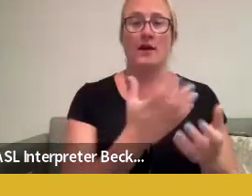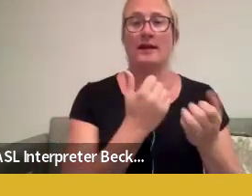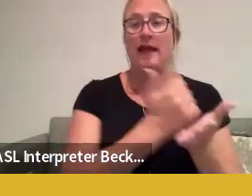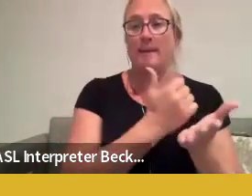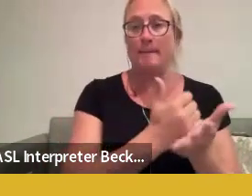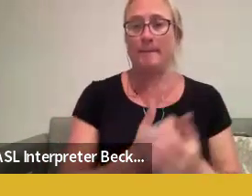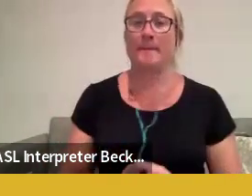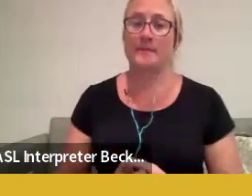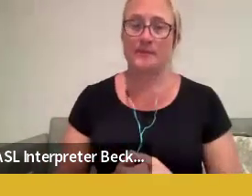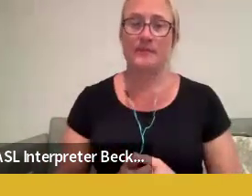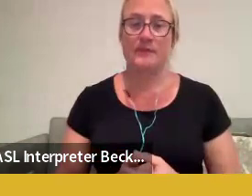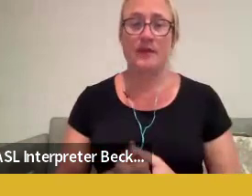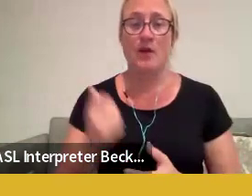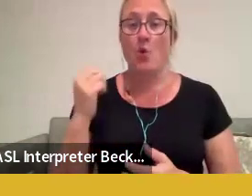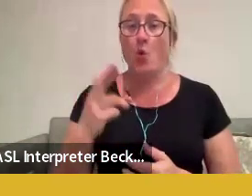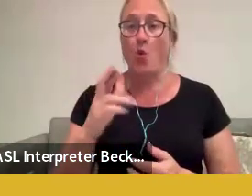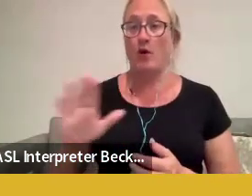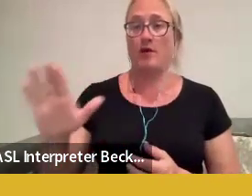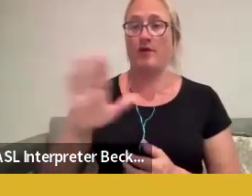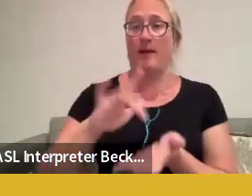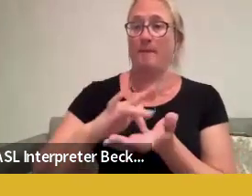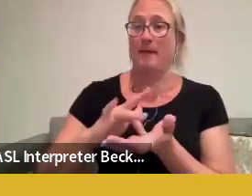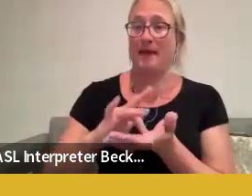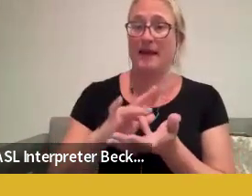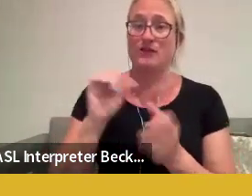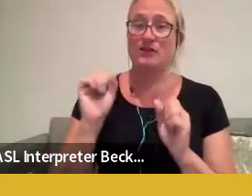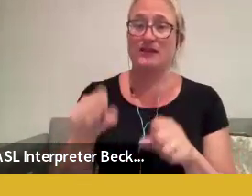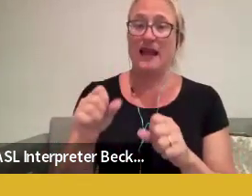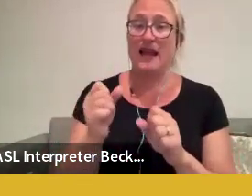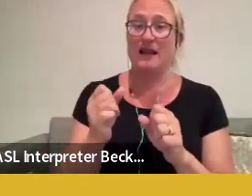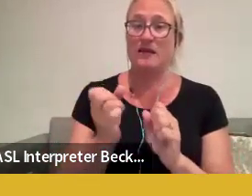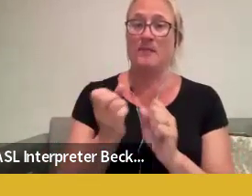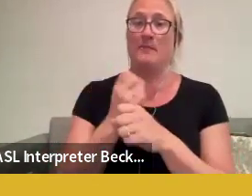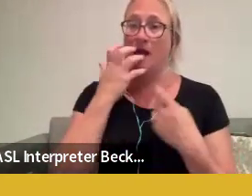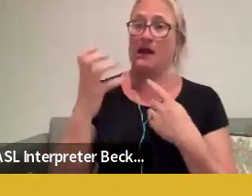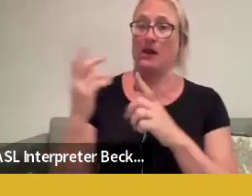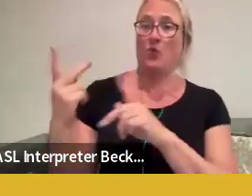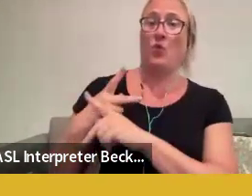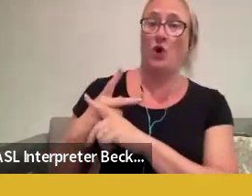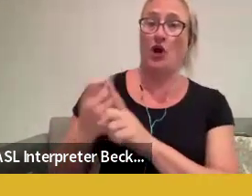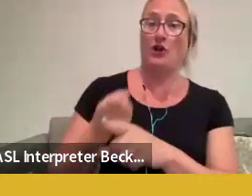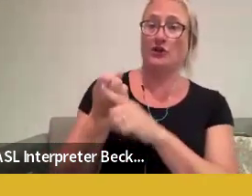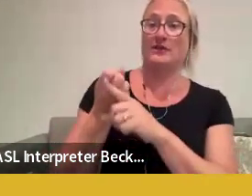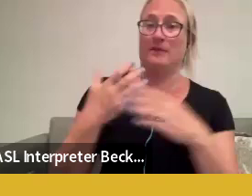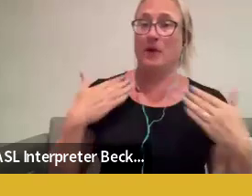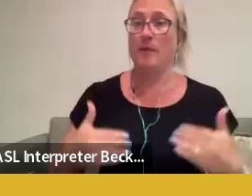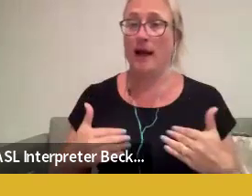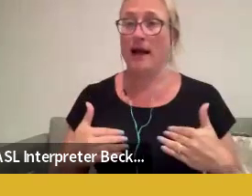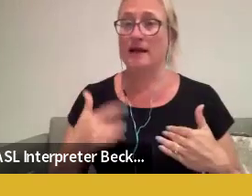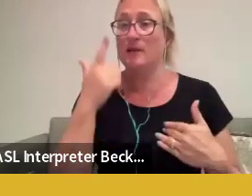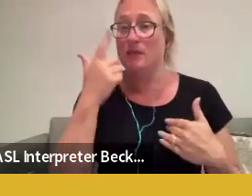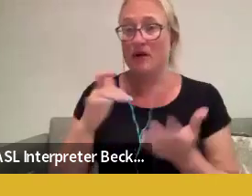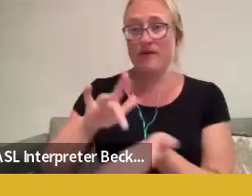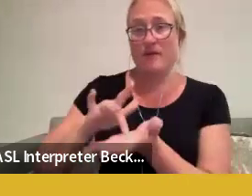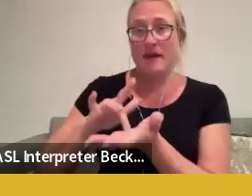it. Some medications that they may be taking can also worsen the effects of